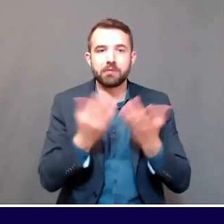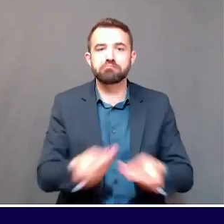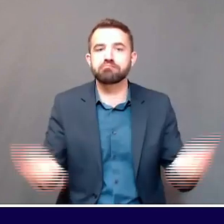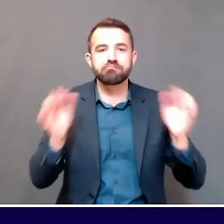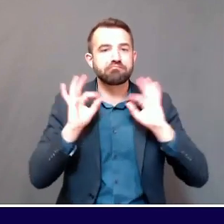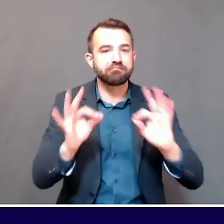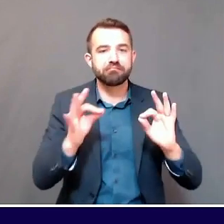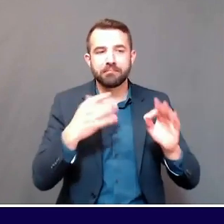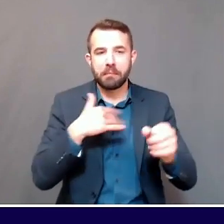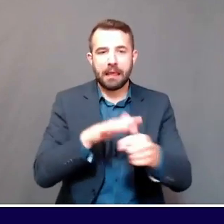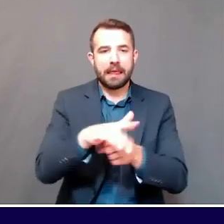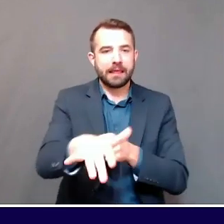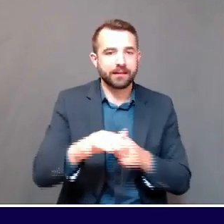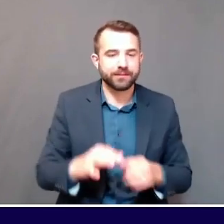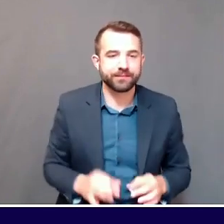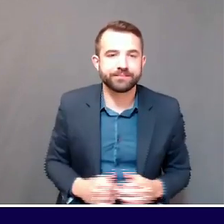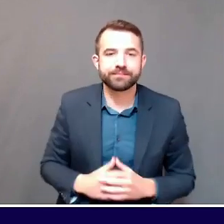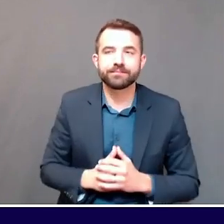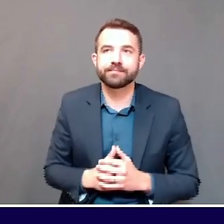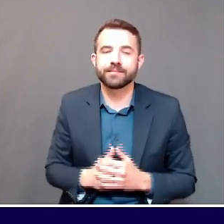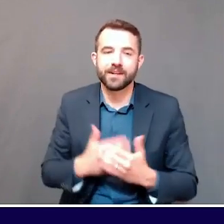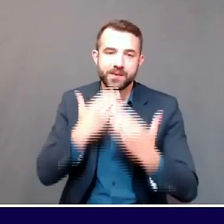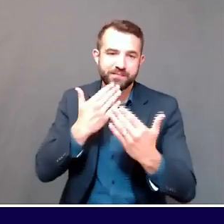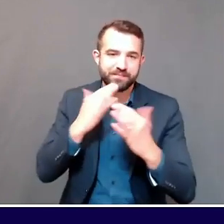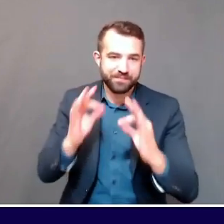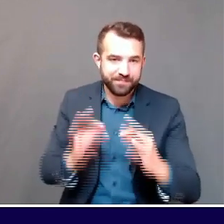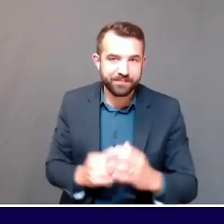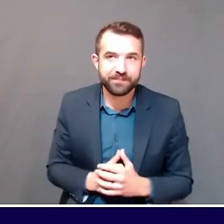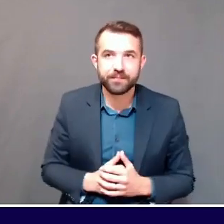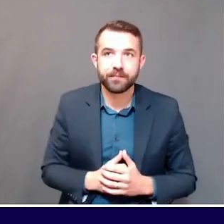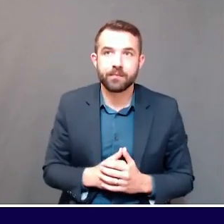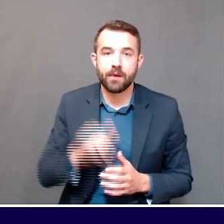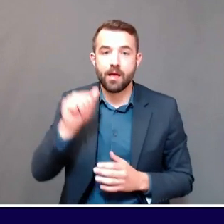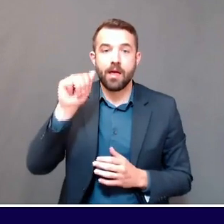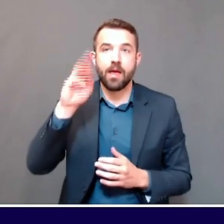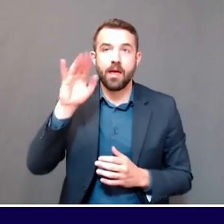Thank you. I'm going to turn next to Amy Brown at WERU.